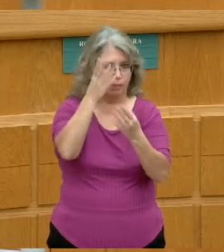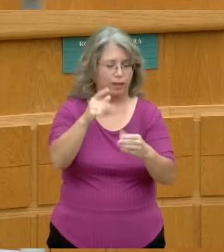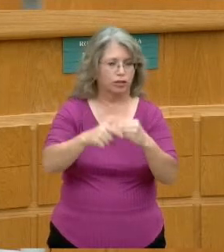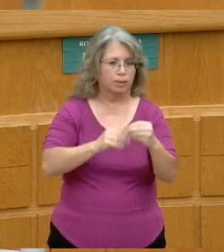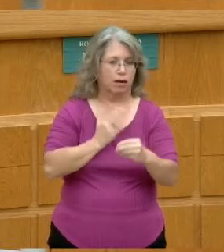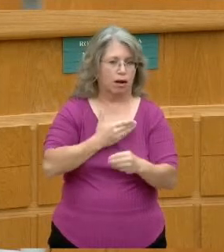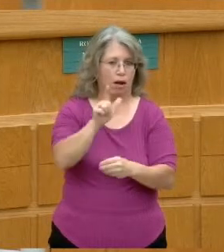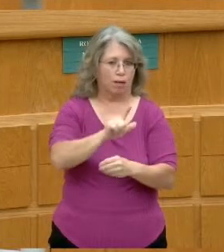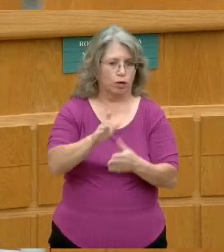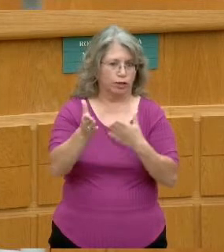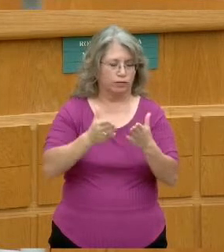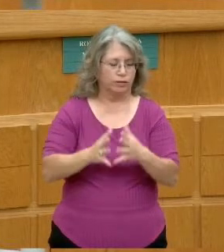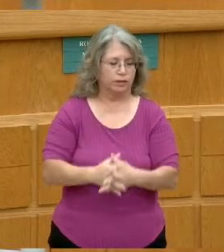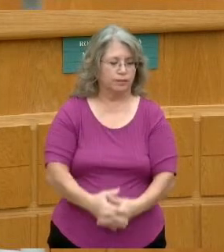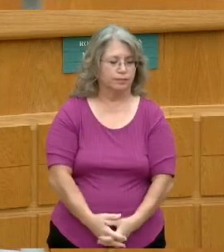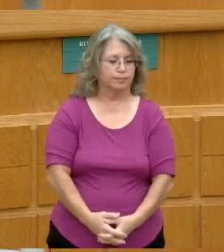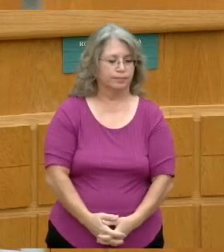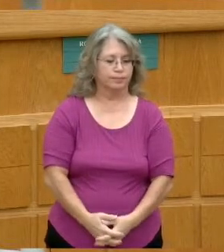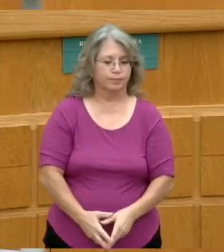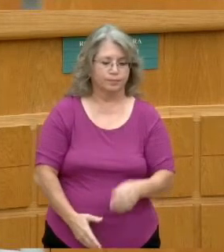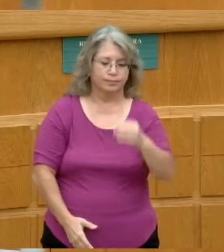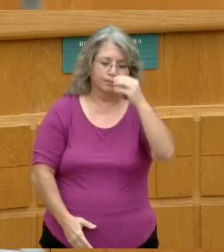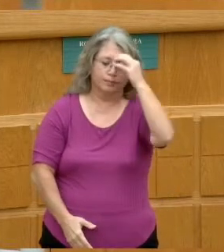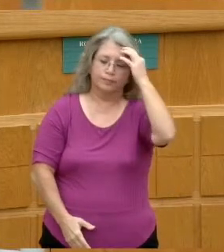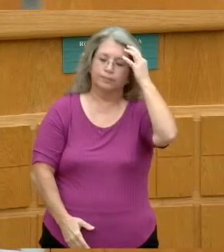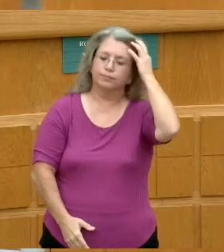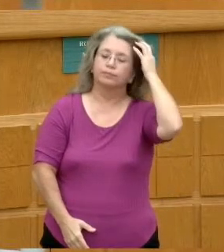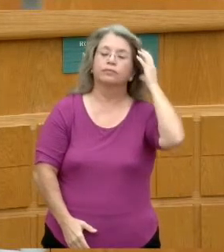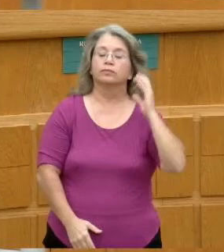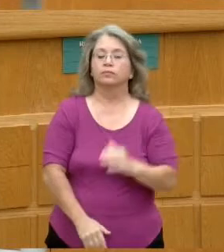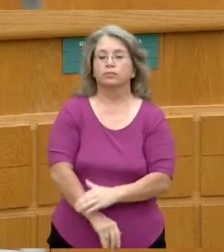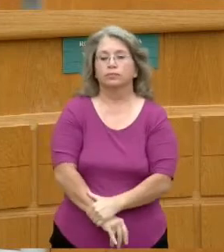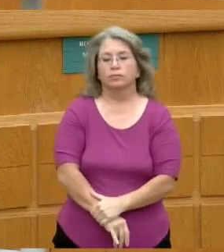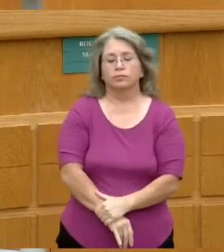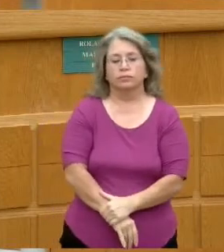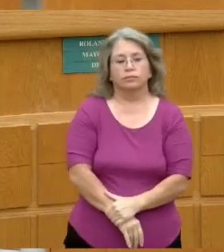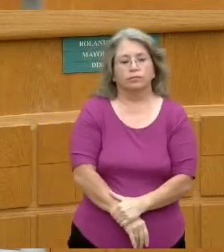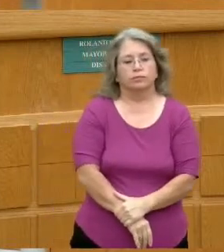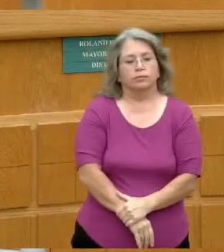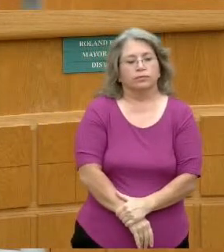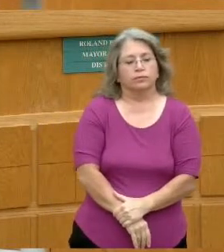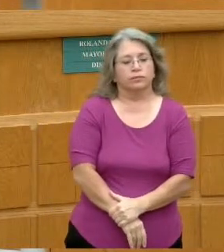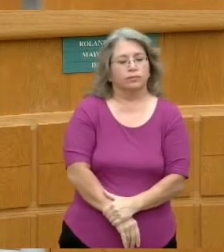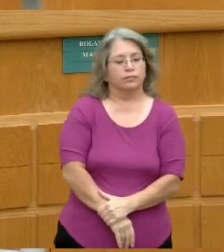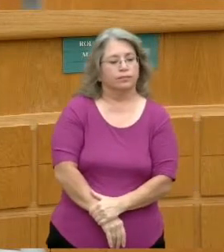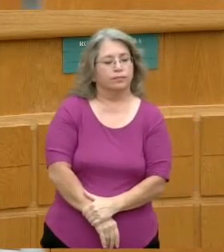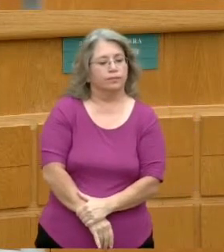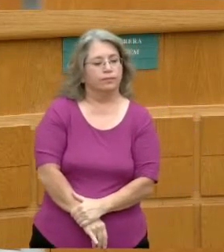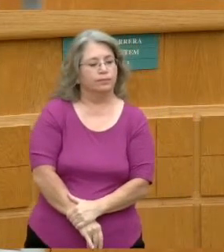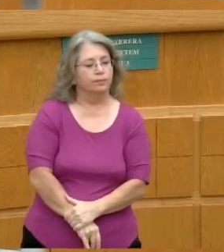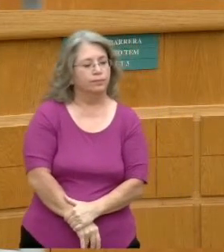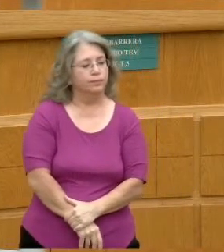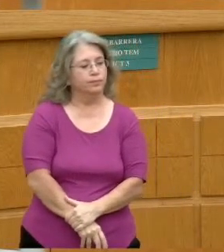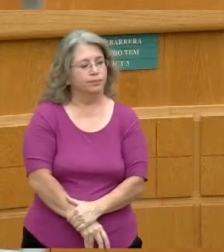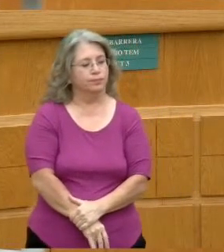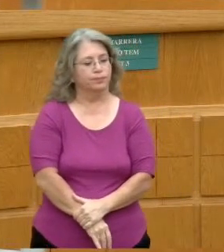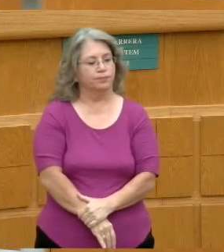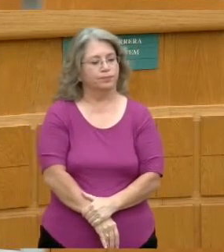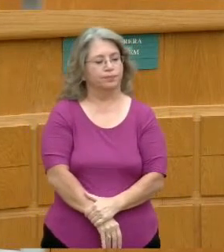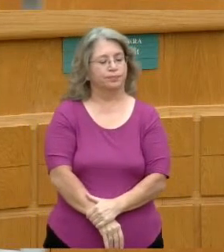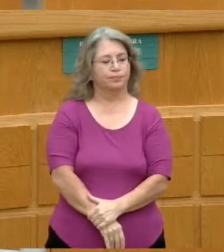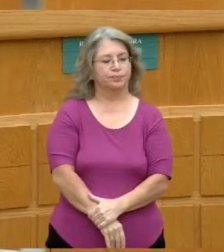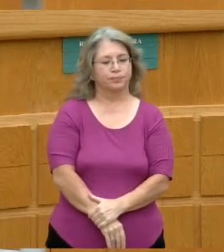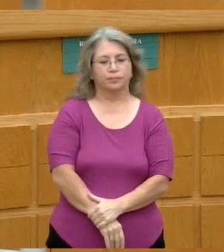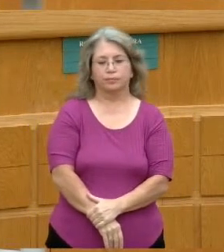on Monday. En resumen, las cifras más recientes indican que en las últimas 24 horas se han reportado 5 casos confirmados por el